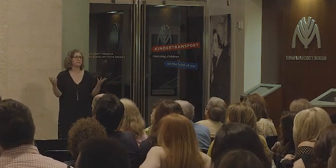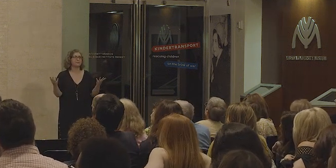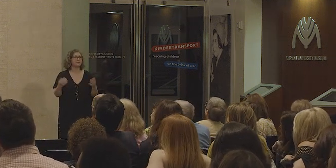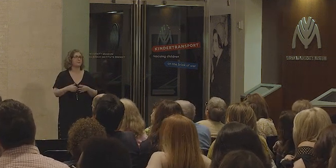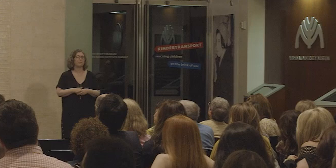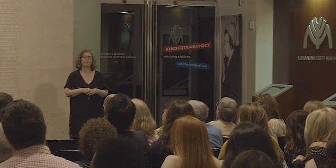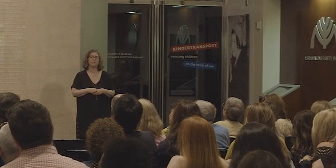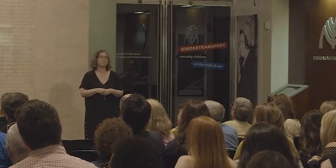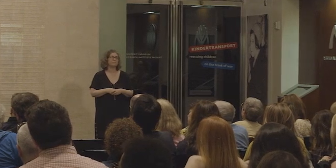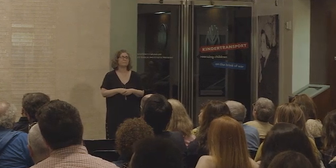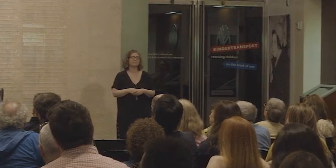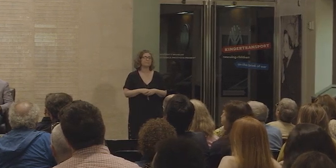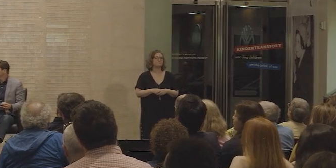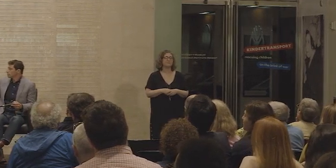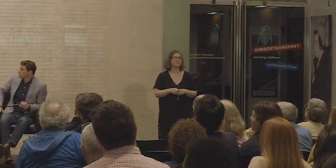I think...